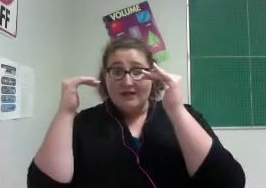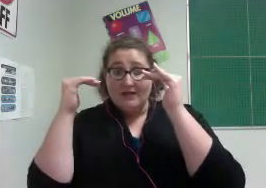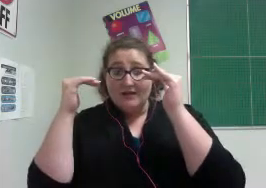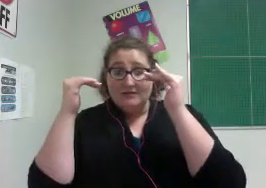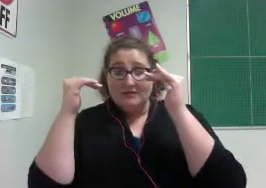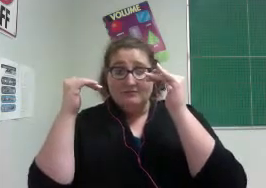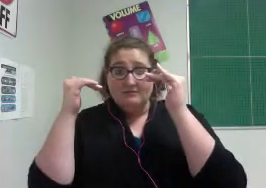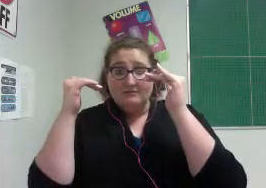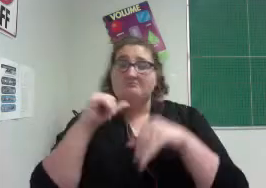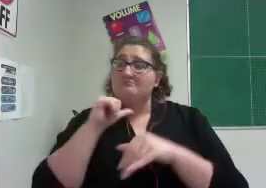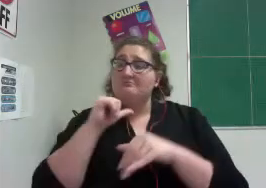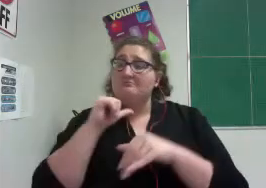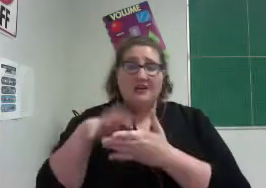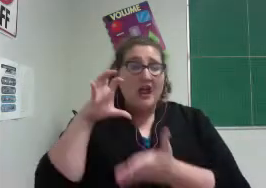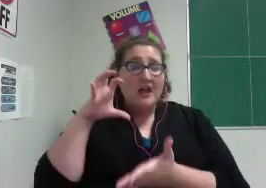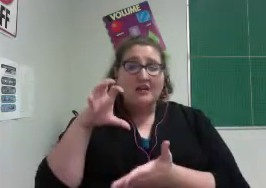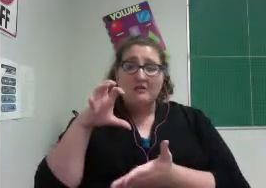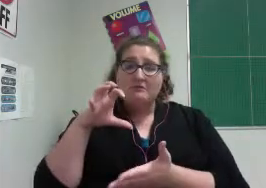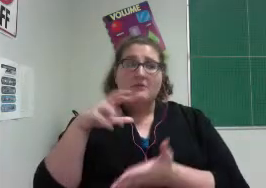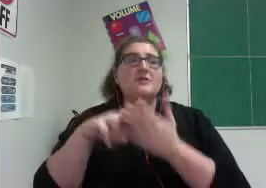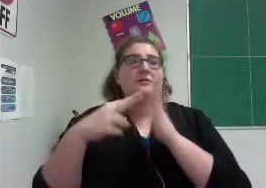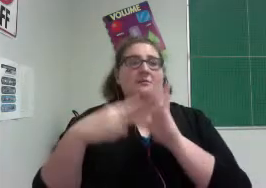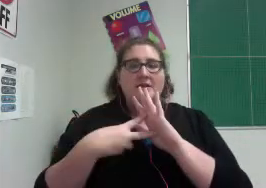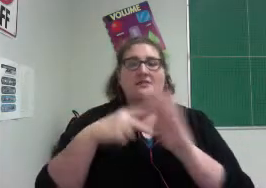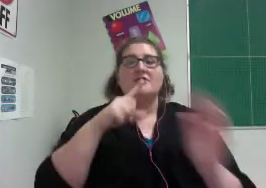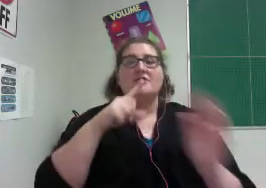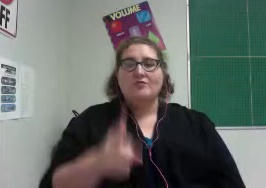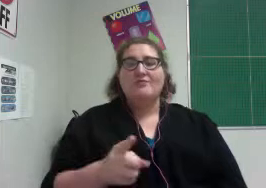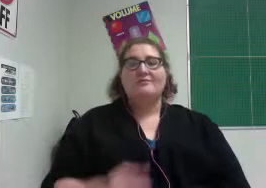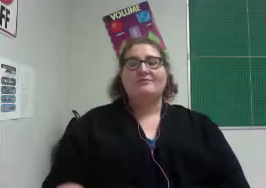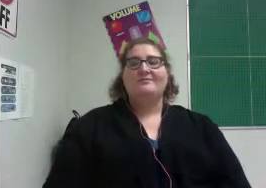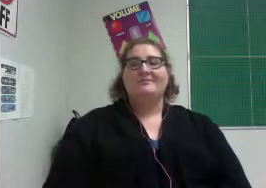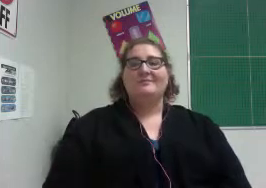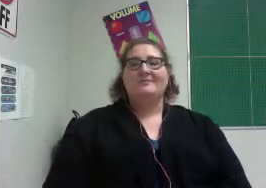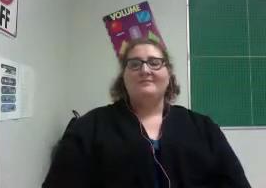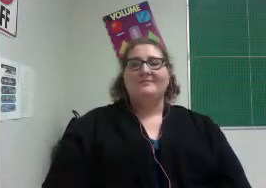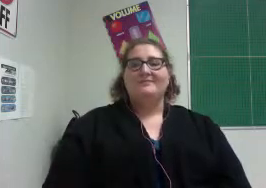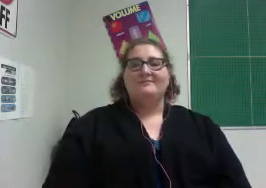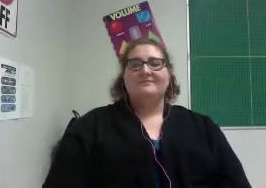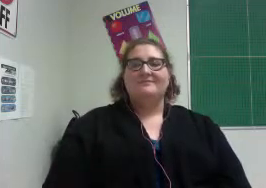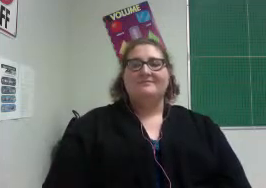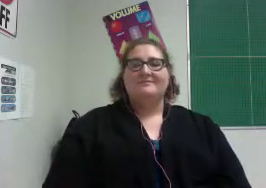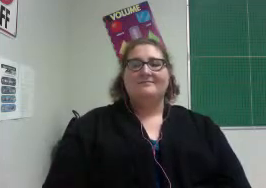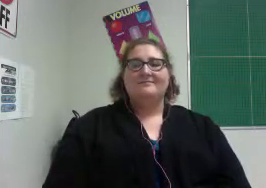you expected? Since it's not your birthday, you didn't get to eat cake, it makes it a true statement.